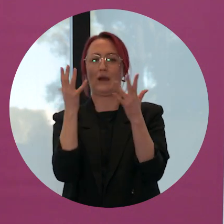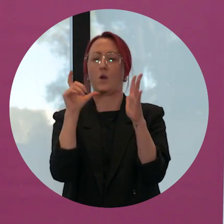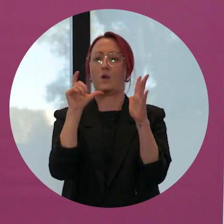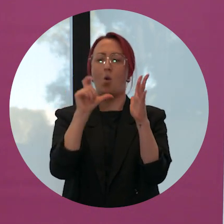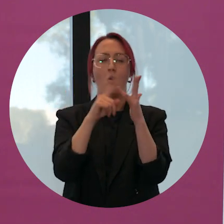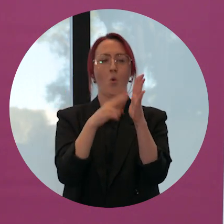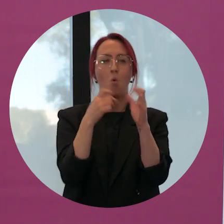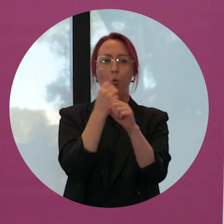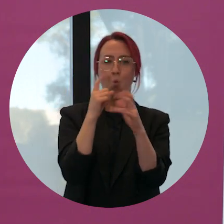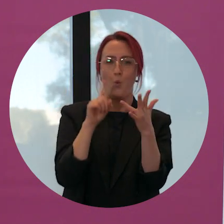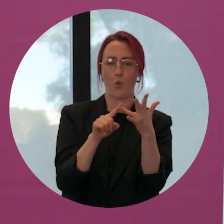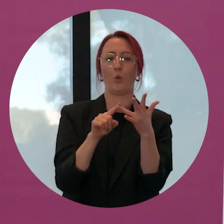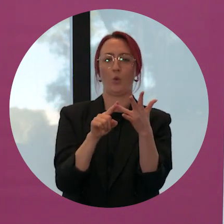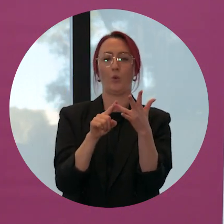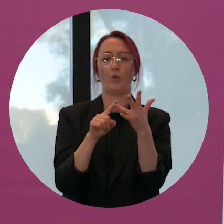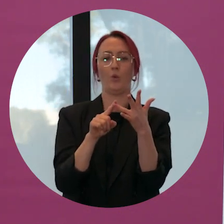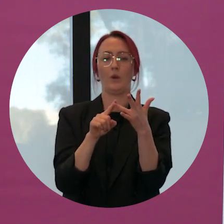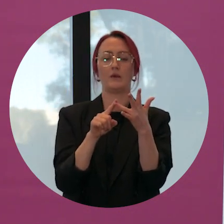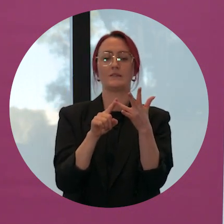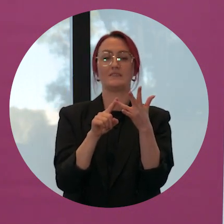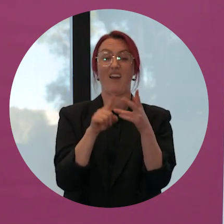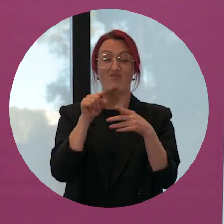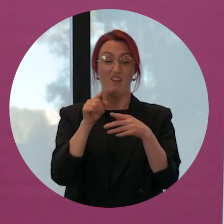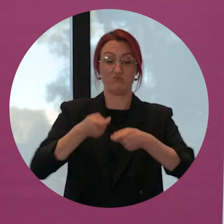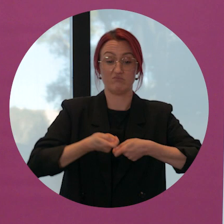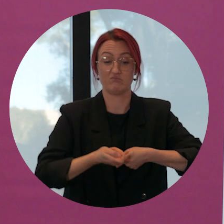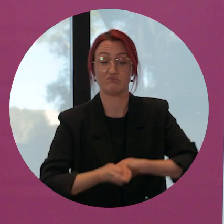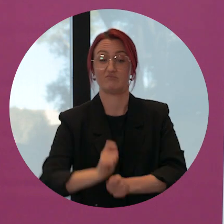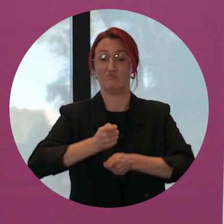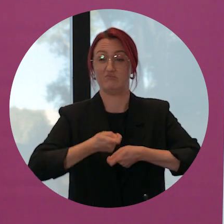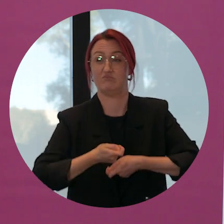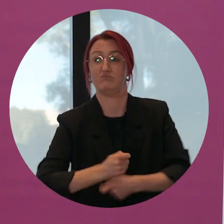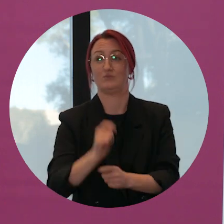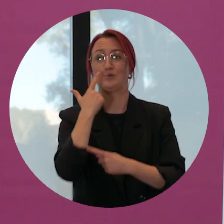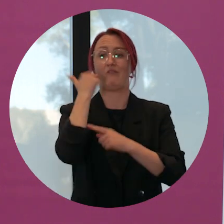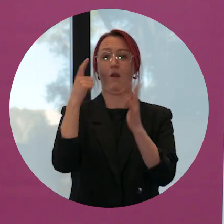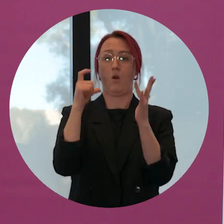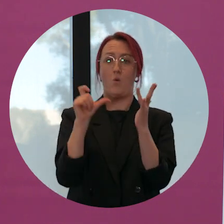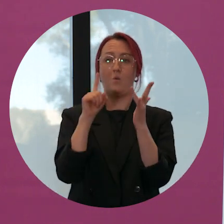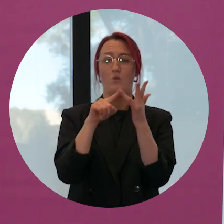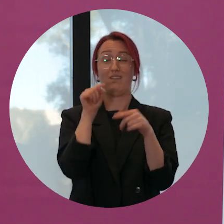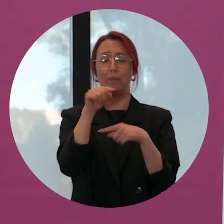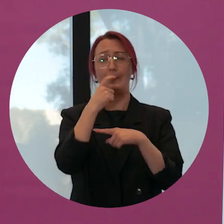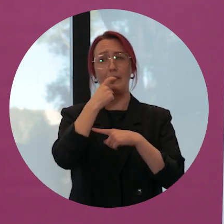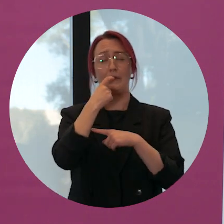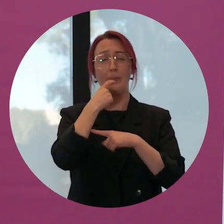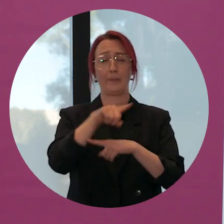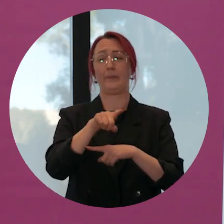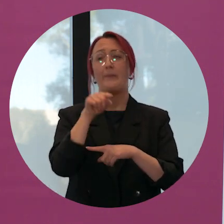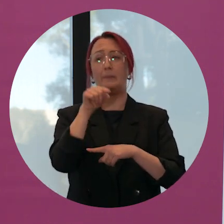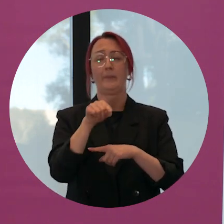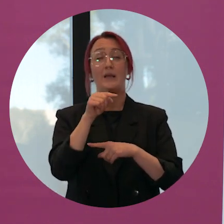Congo do the digging of cobalt by hand. Cobalt is a toxic metal to touch and